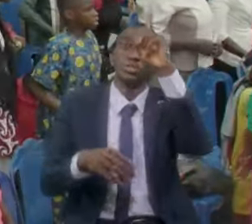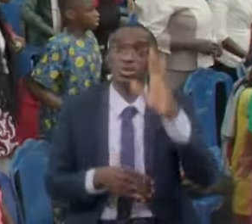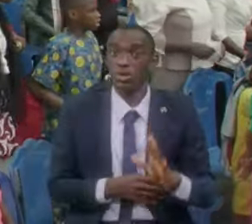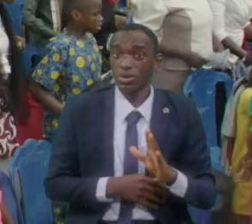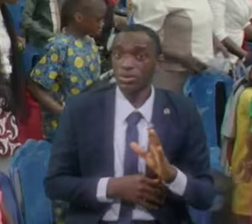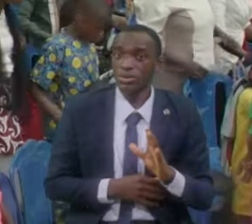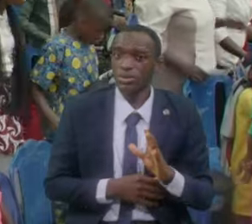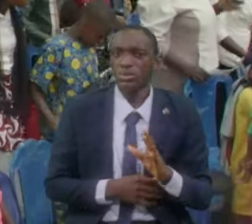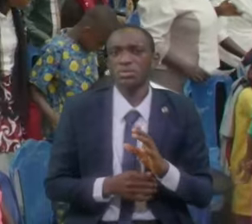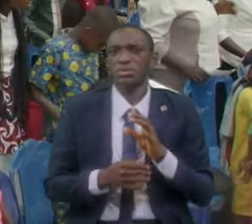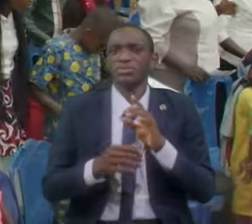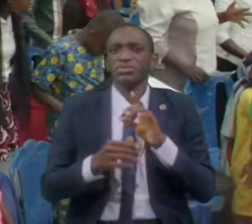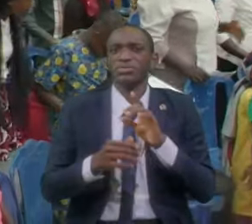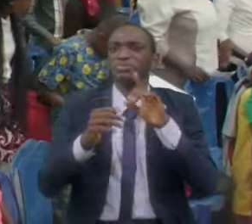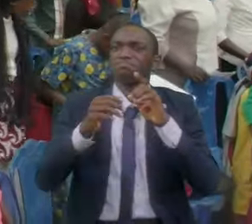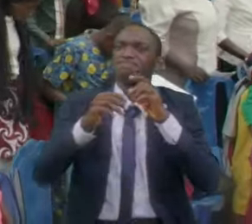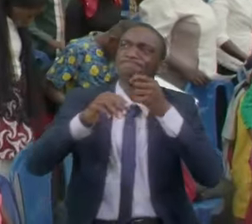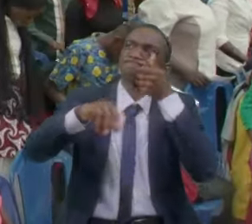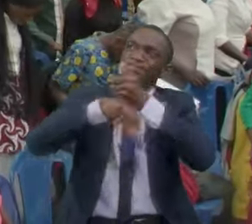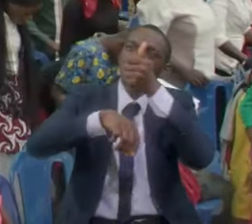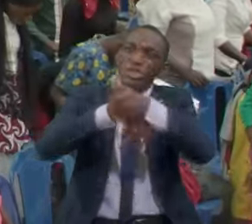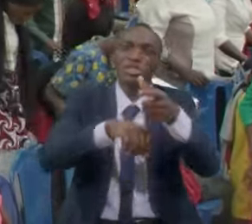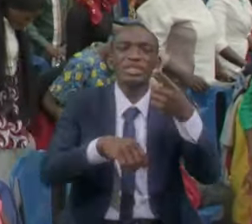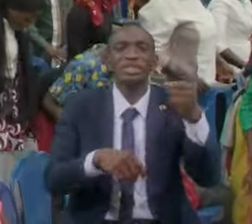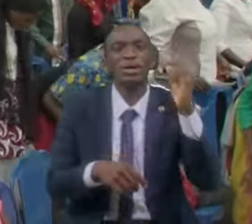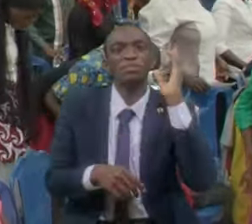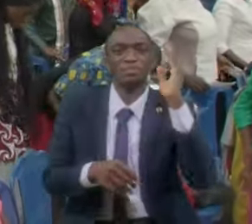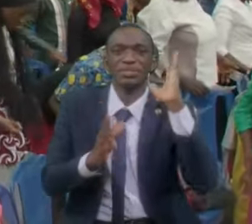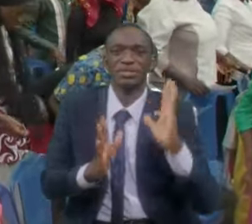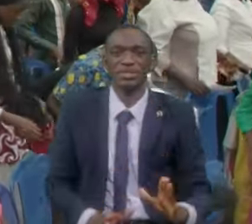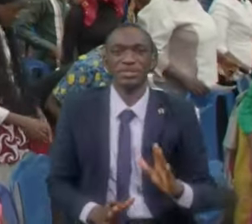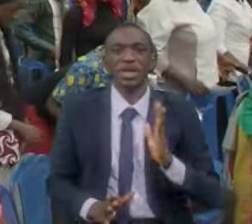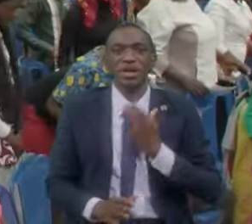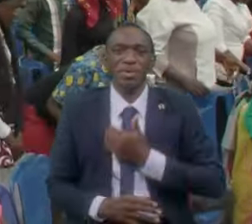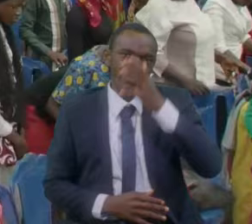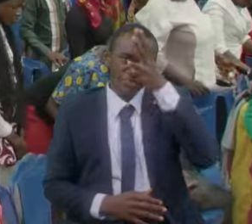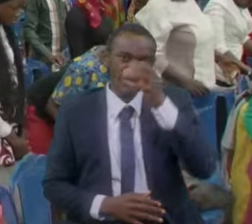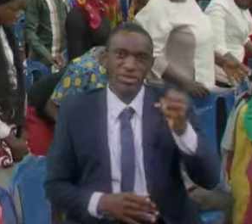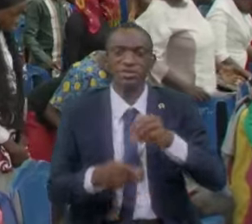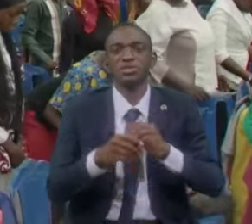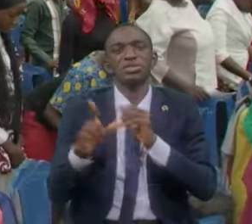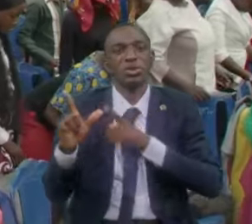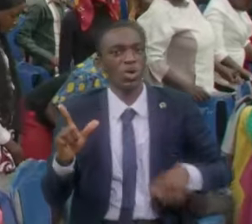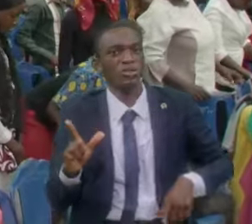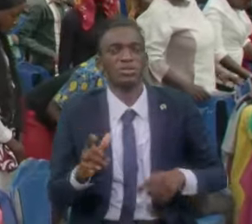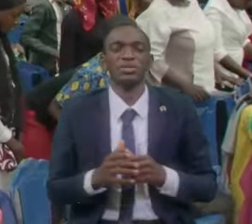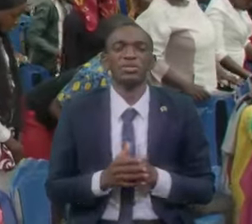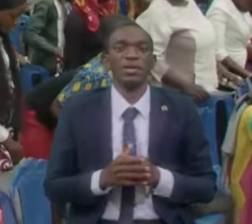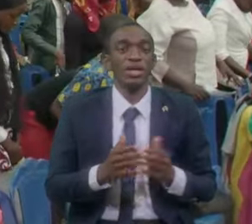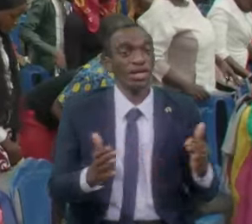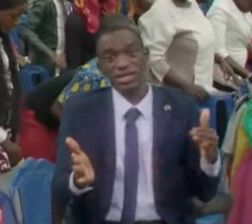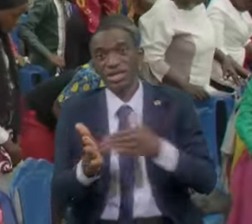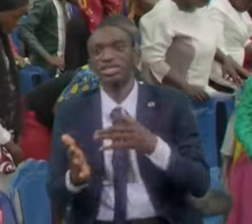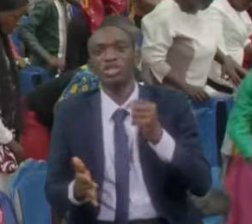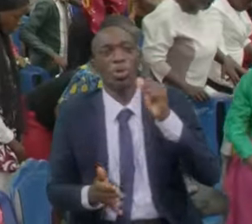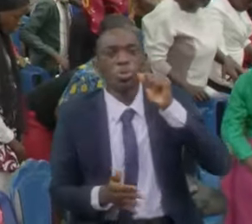Speaking against the men, our fathers in the Lord. Against the women,